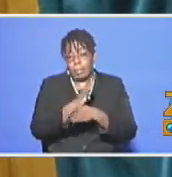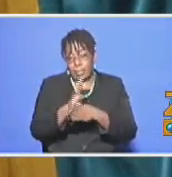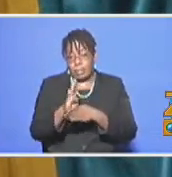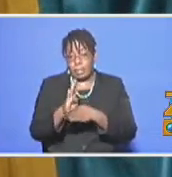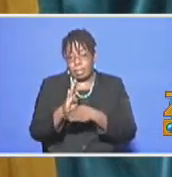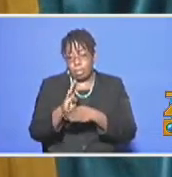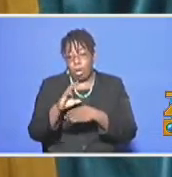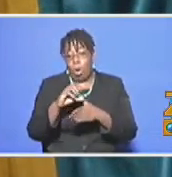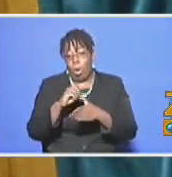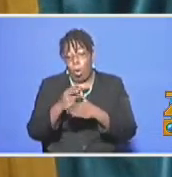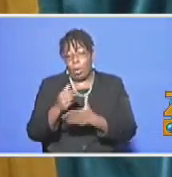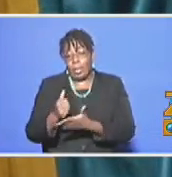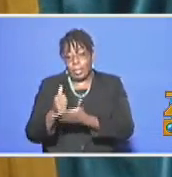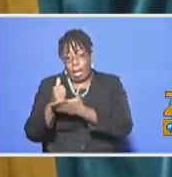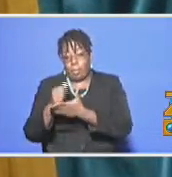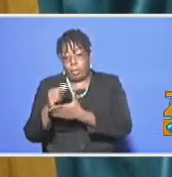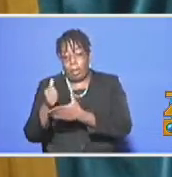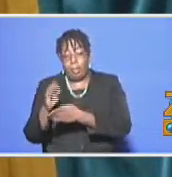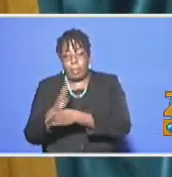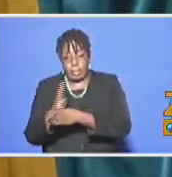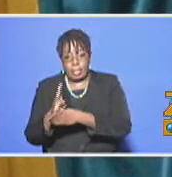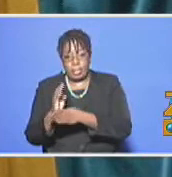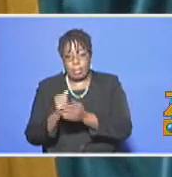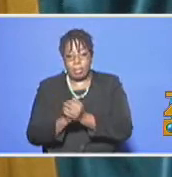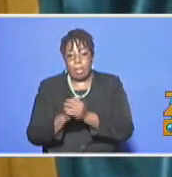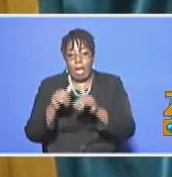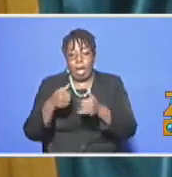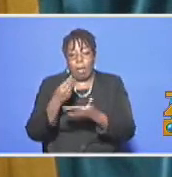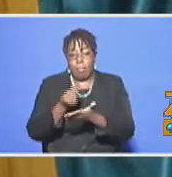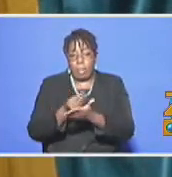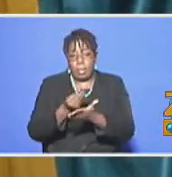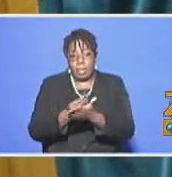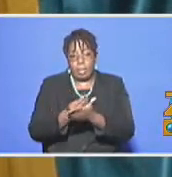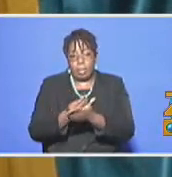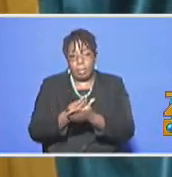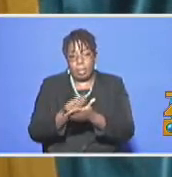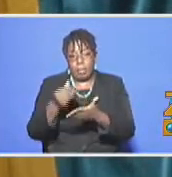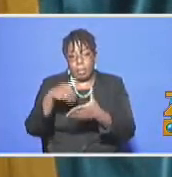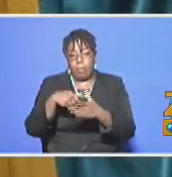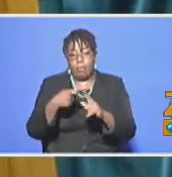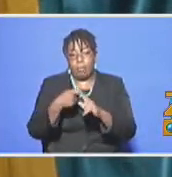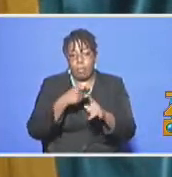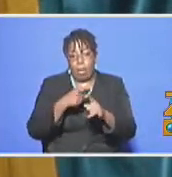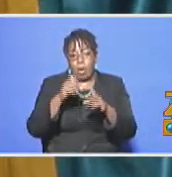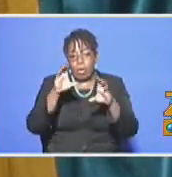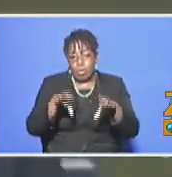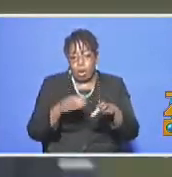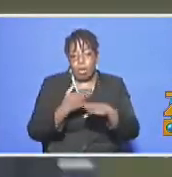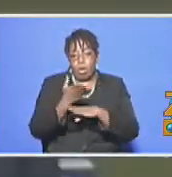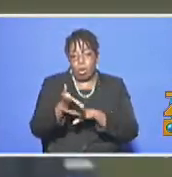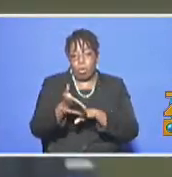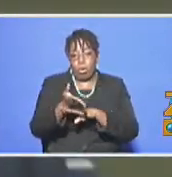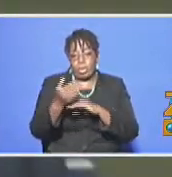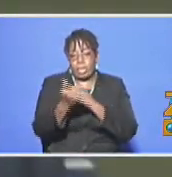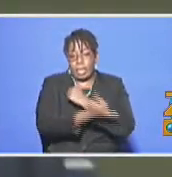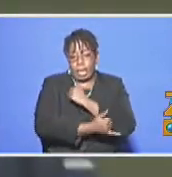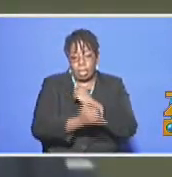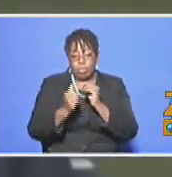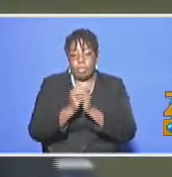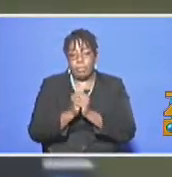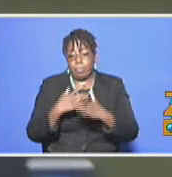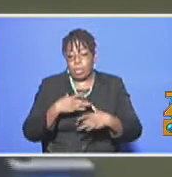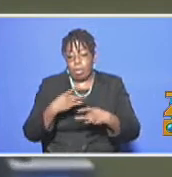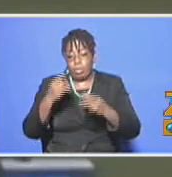businesses, and the money to be raised from citizens and residents across the country. Interested